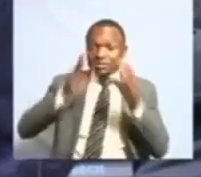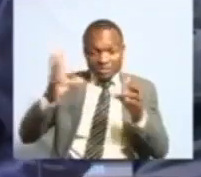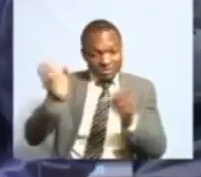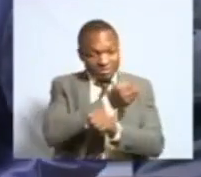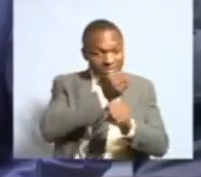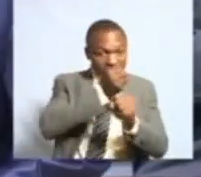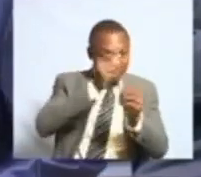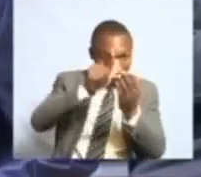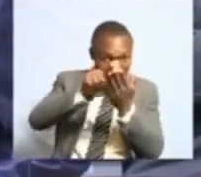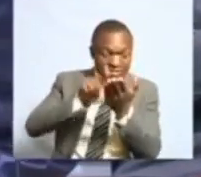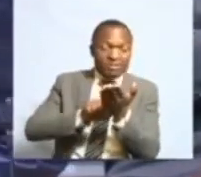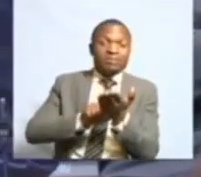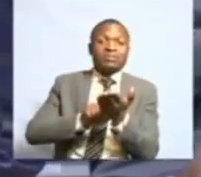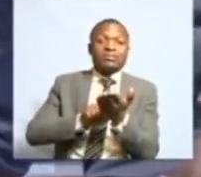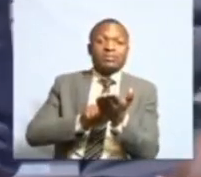judicial notice